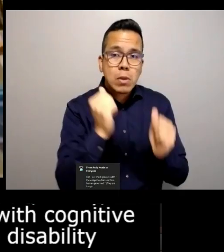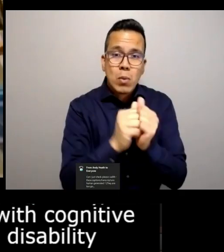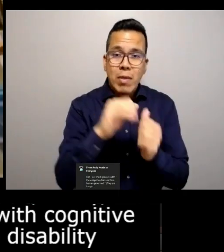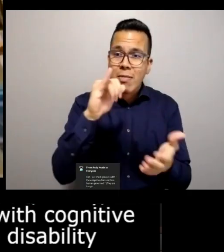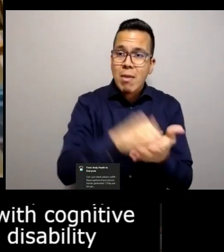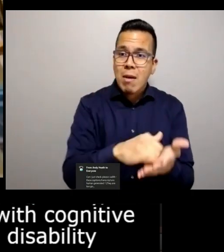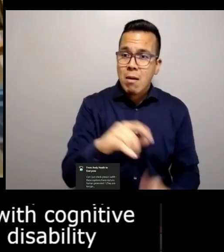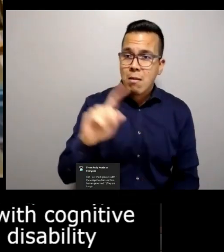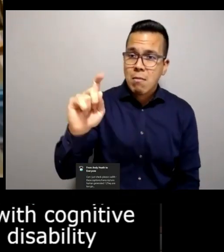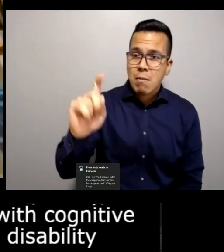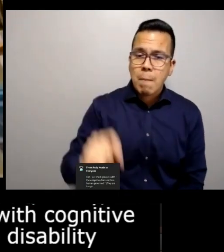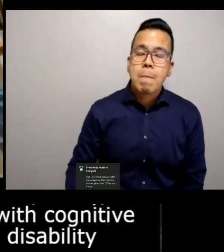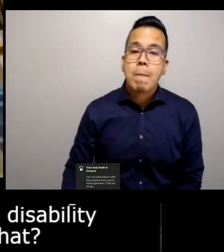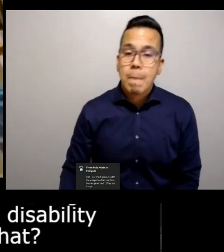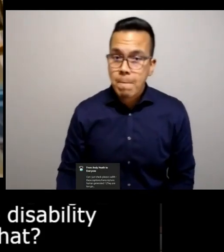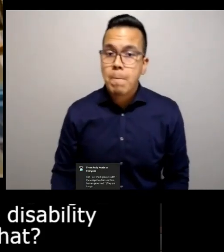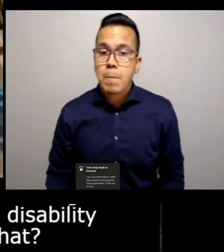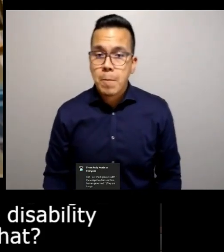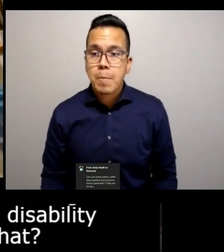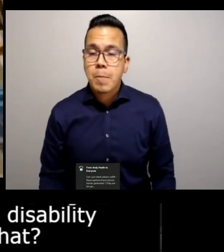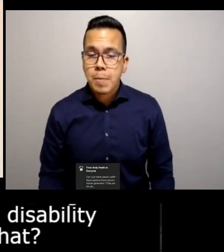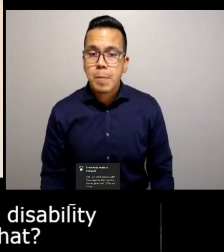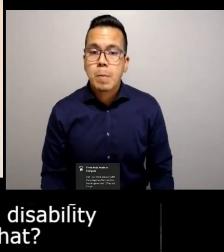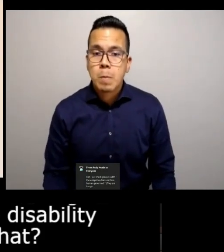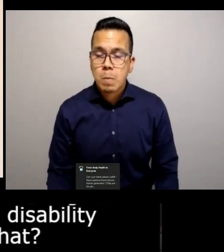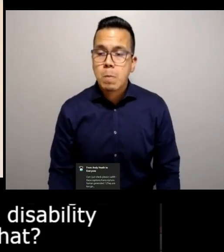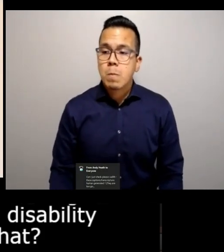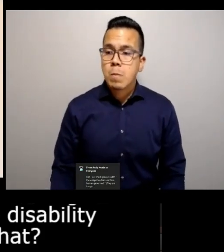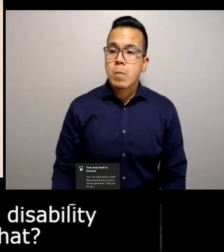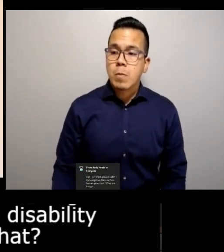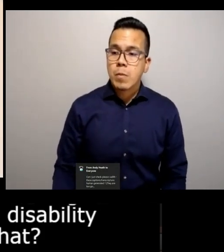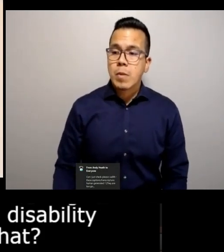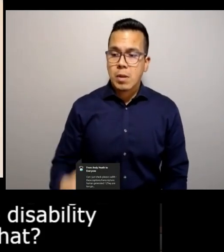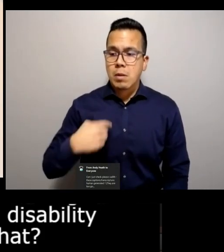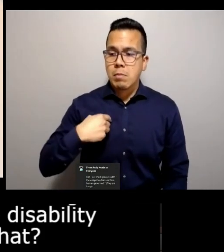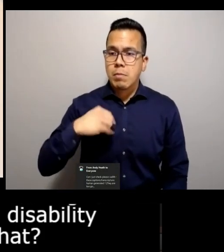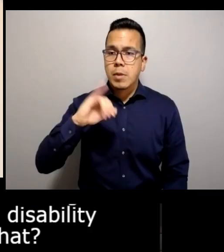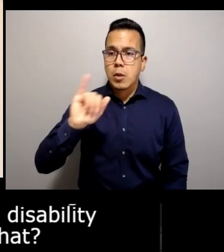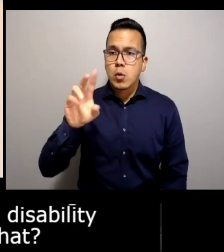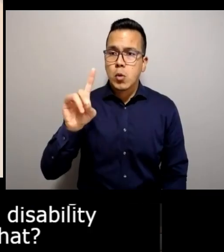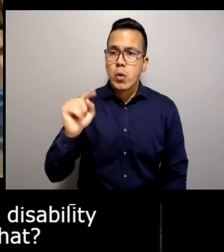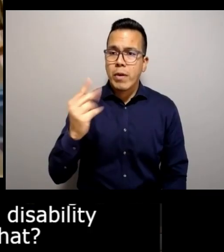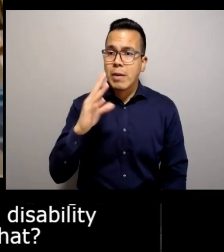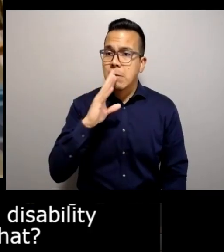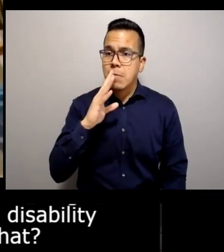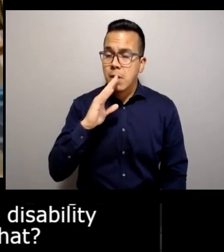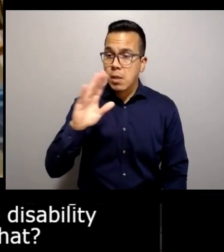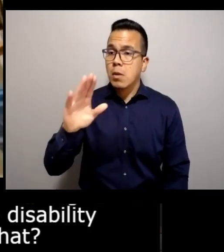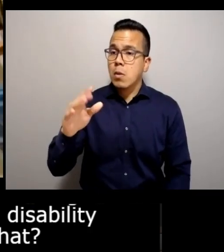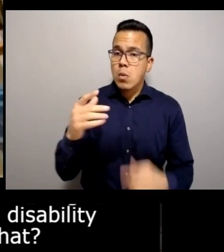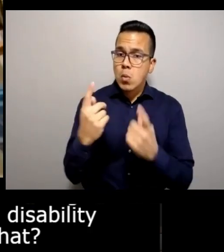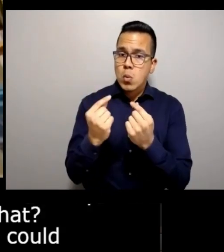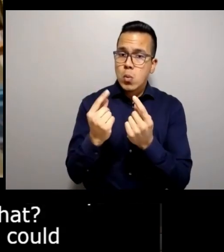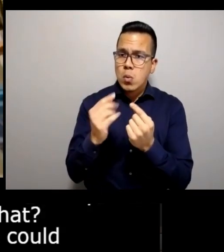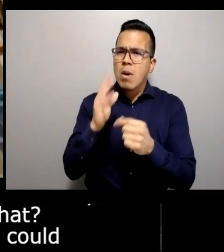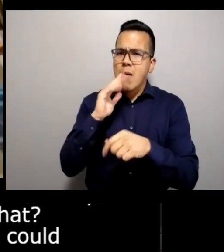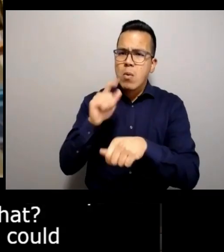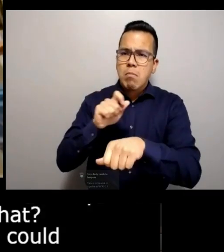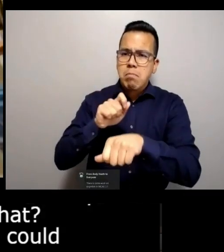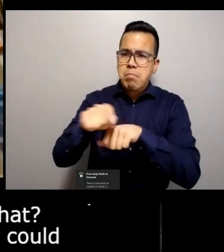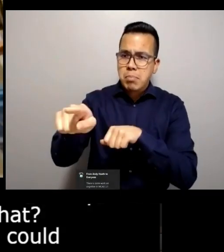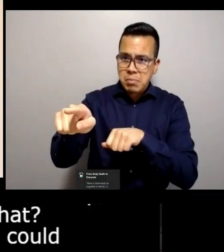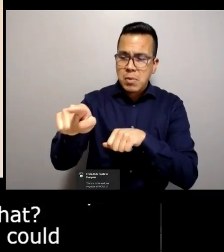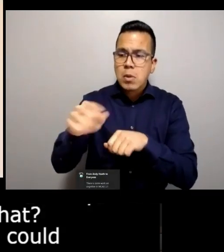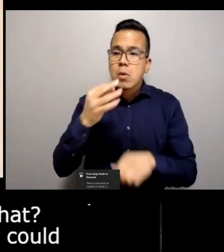Yeah. So we could actually, Judith, we can actually also direct you. There will be a session at the